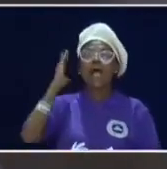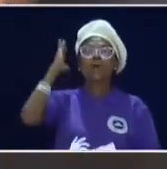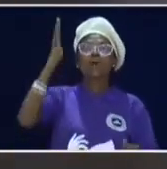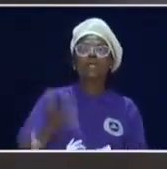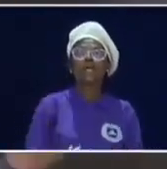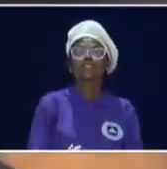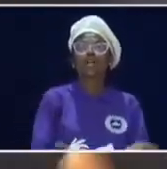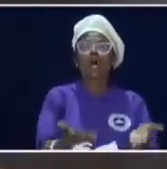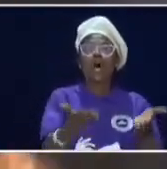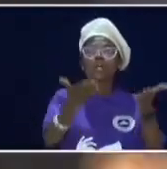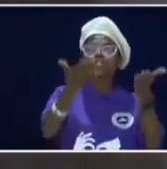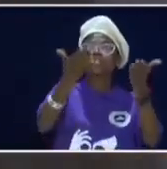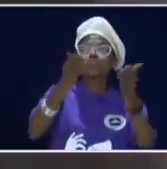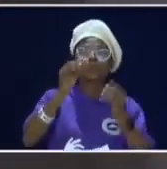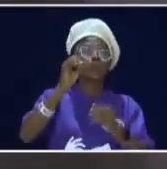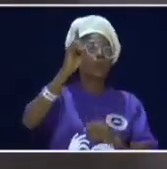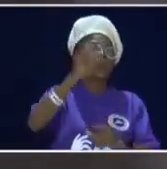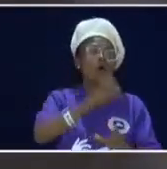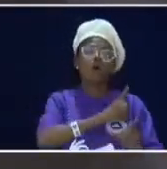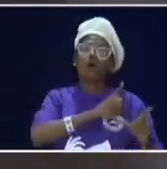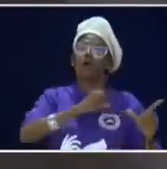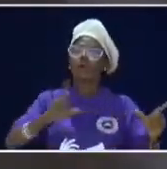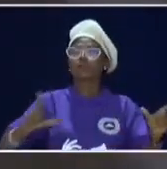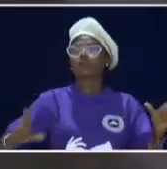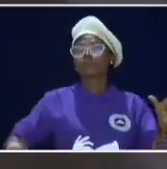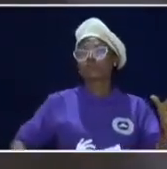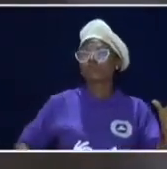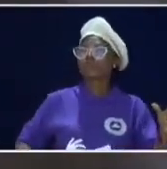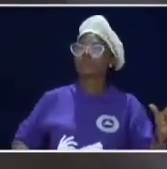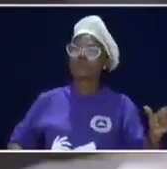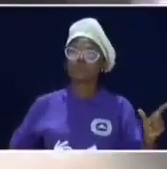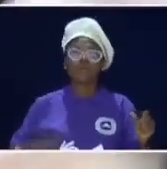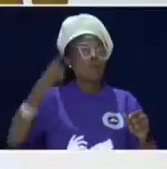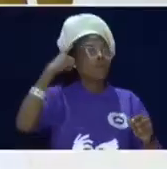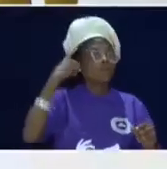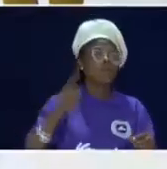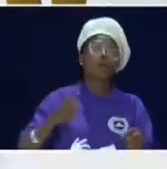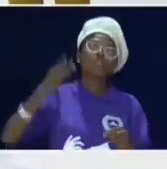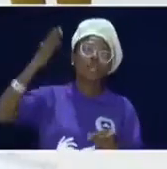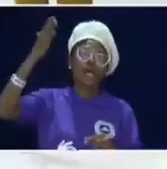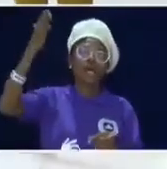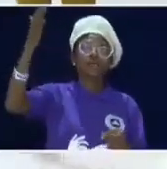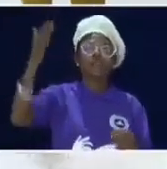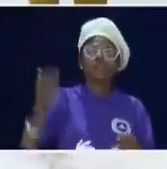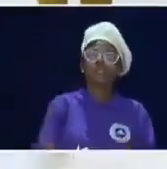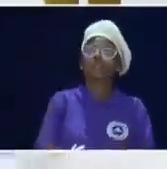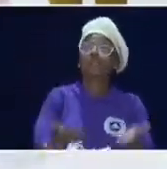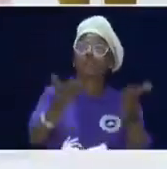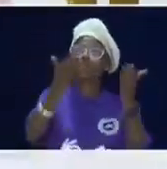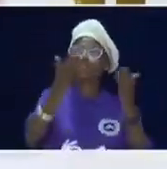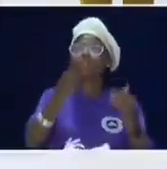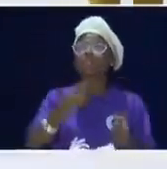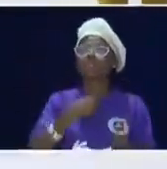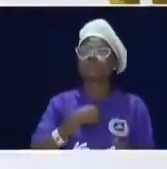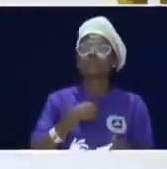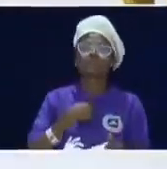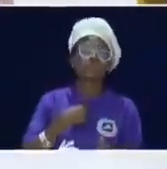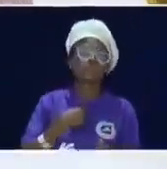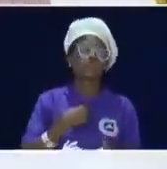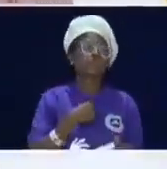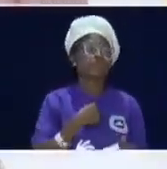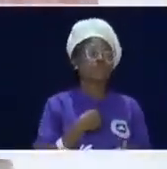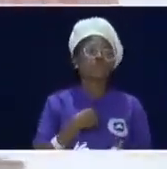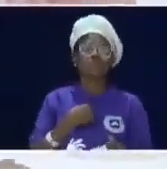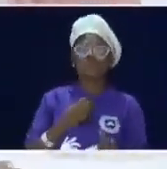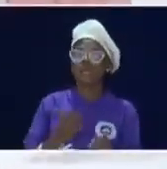love. I will exalt you, Lord, for you have lifted me